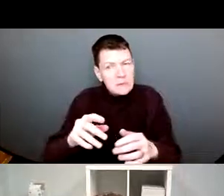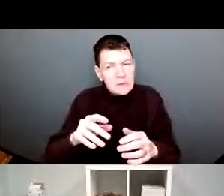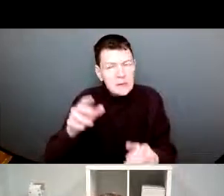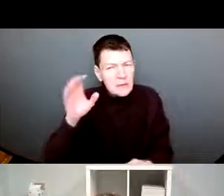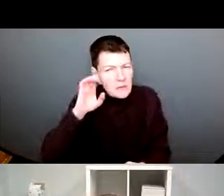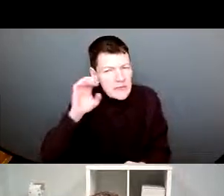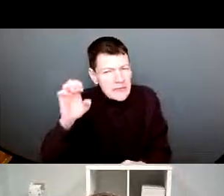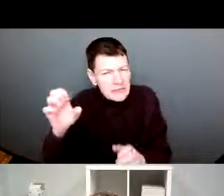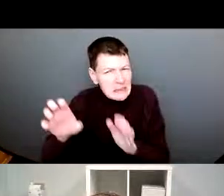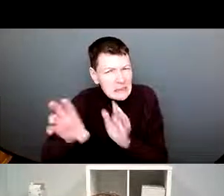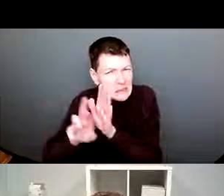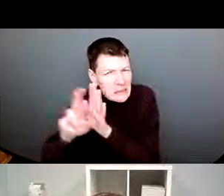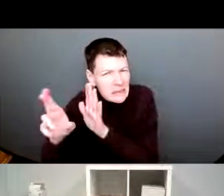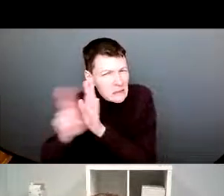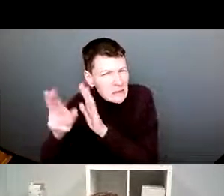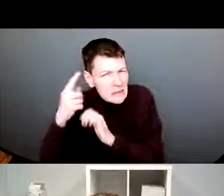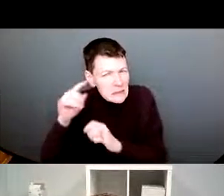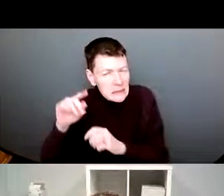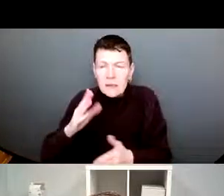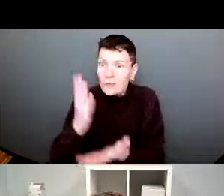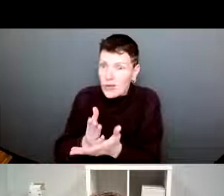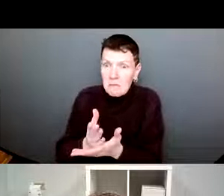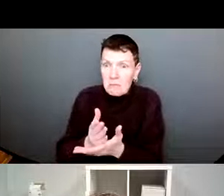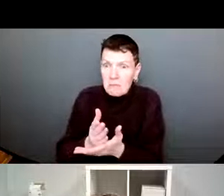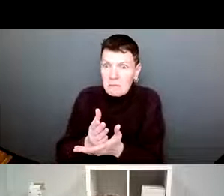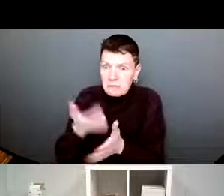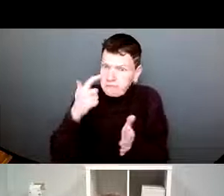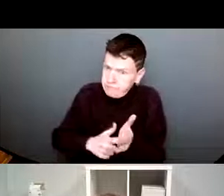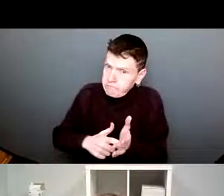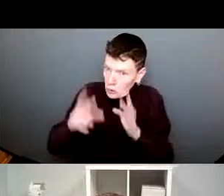in your ears, it's time to stop, listen to your body and stop what you're doing.